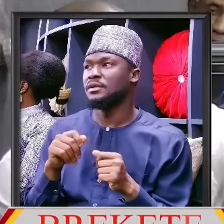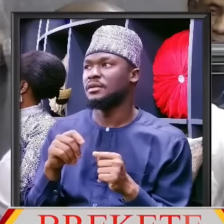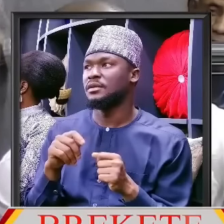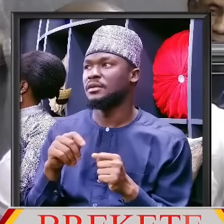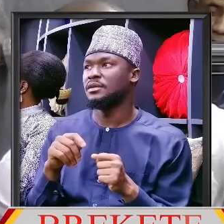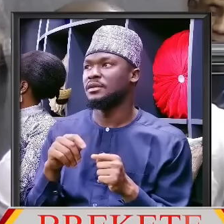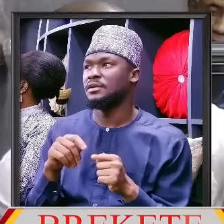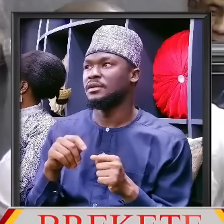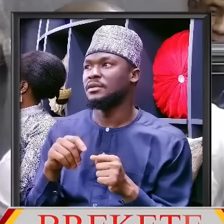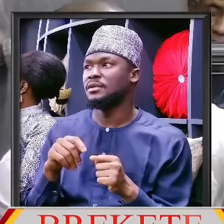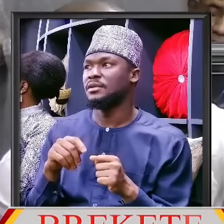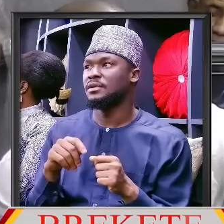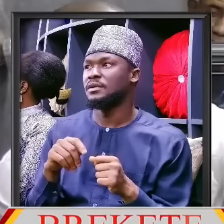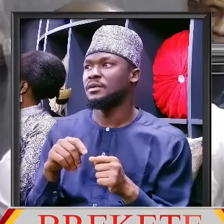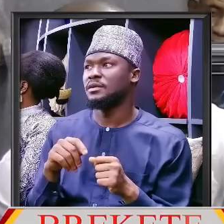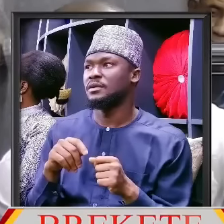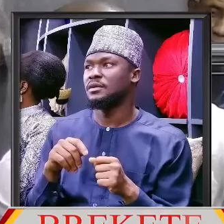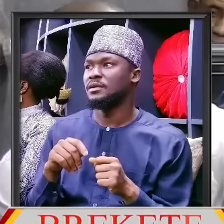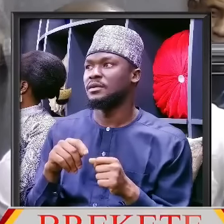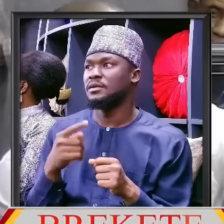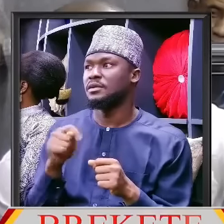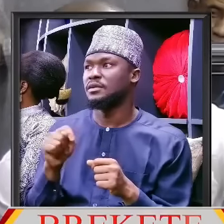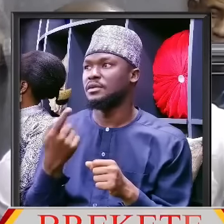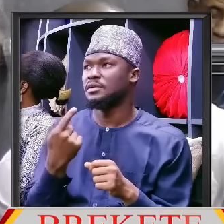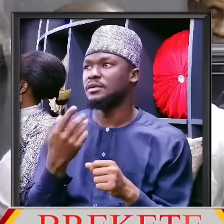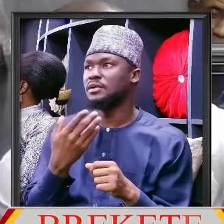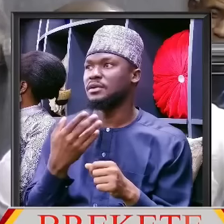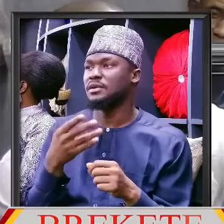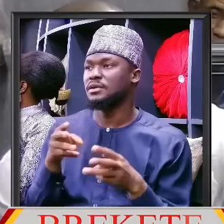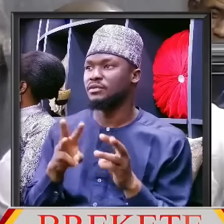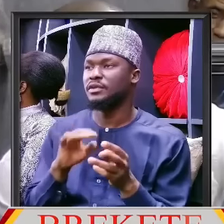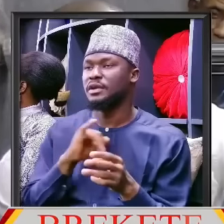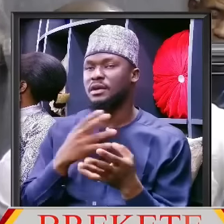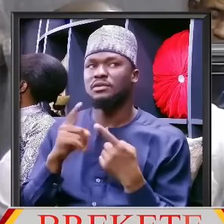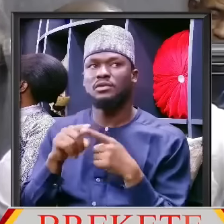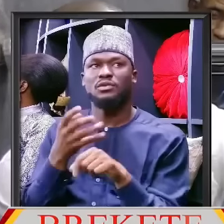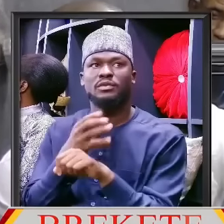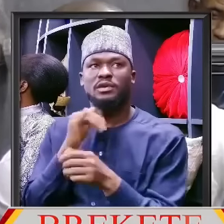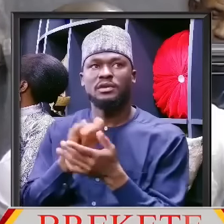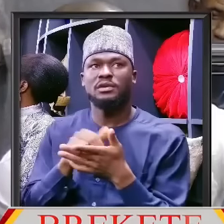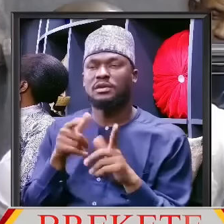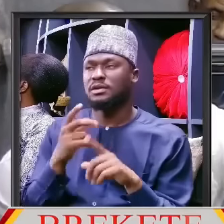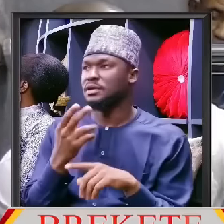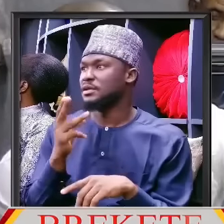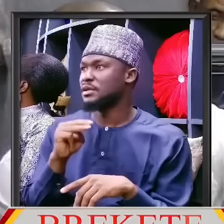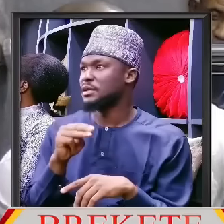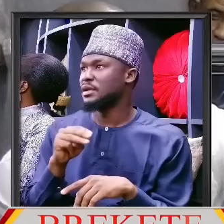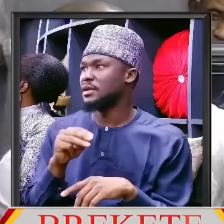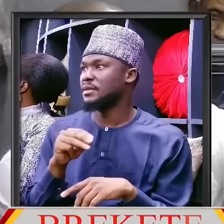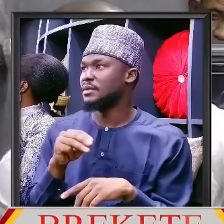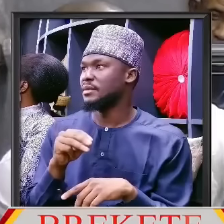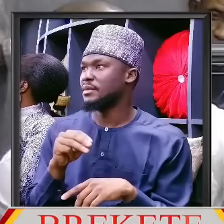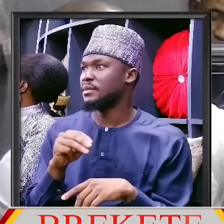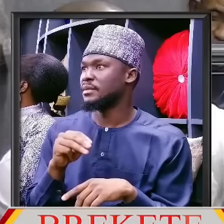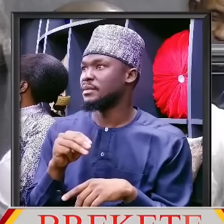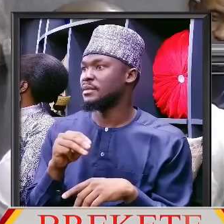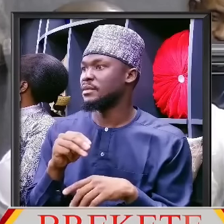Also, the only way I want to take take the stop to the